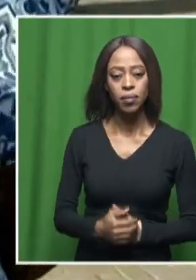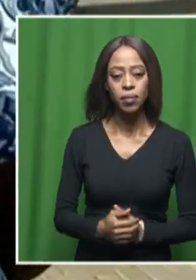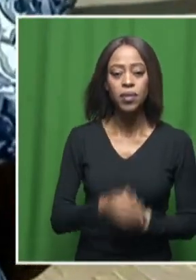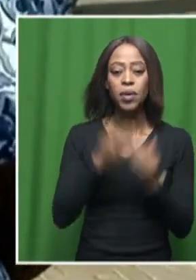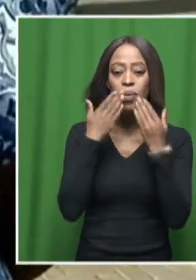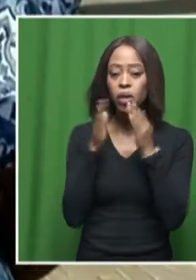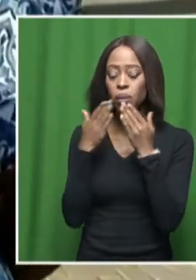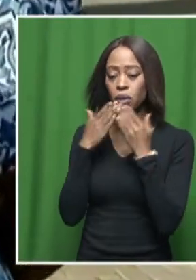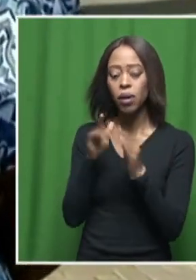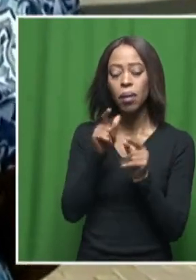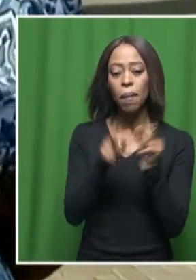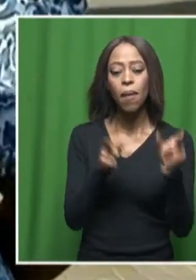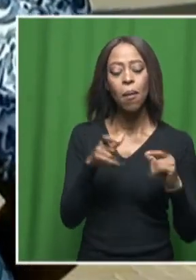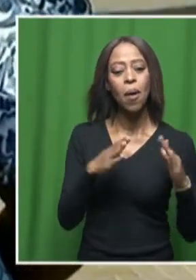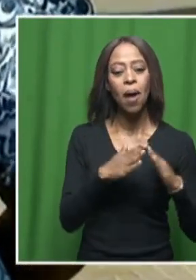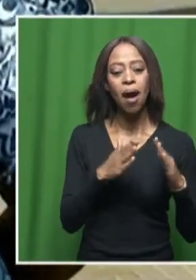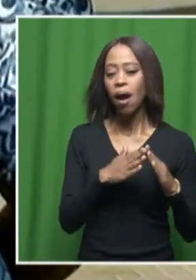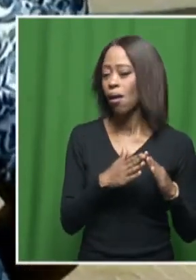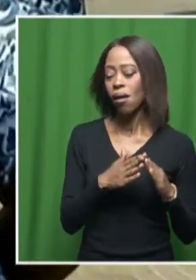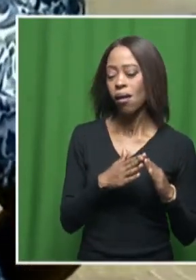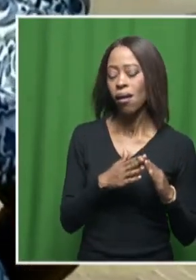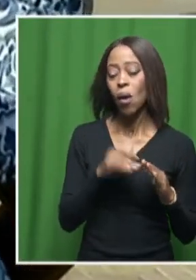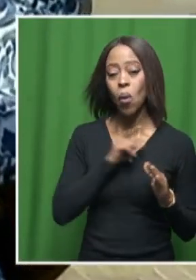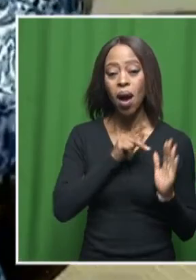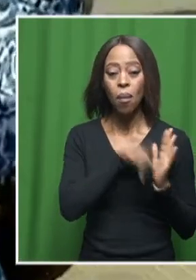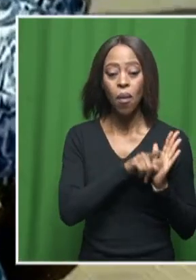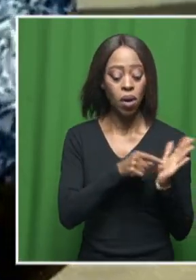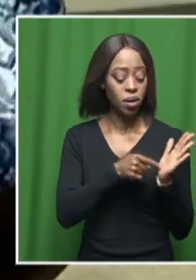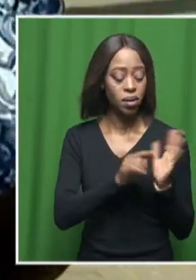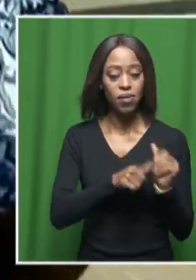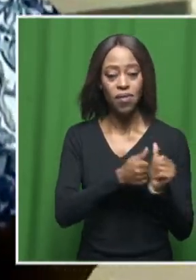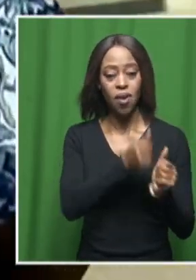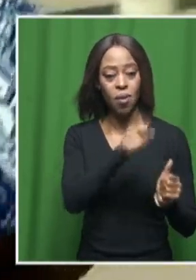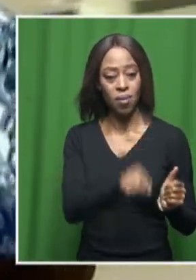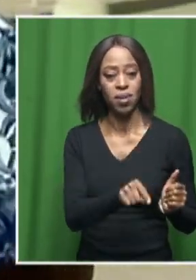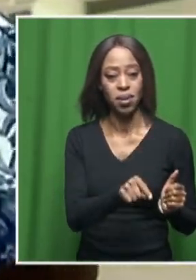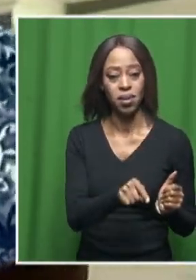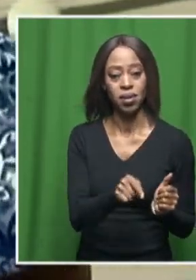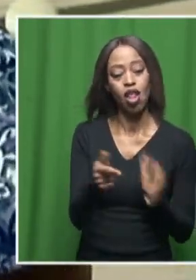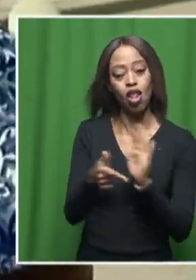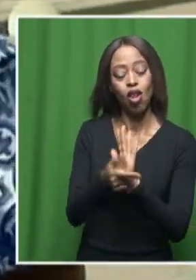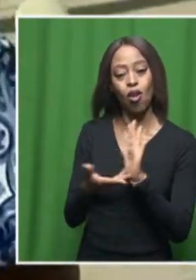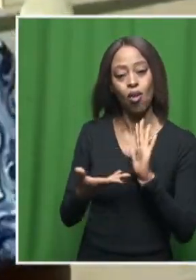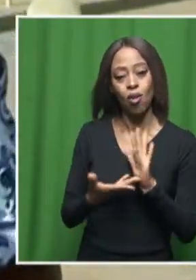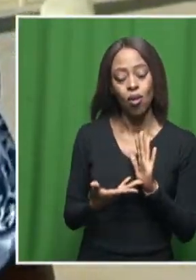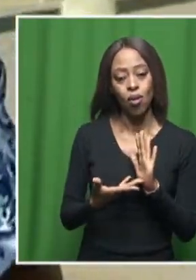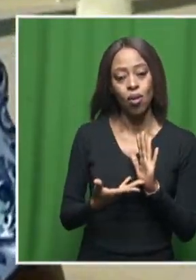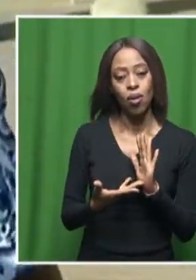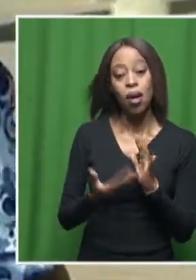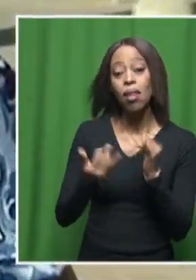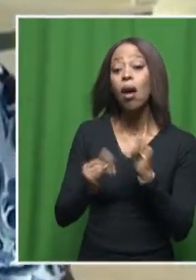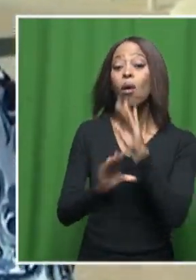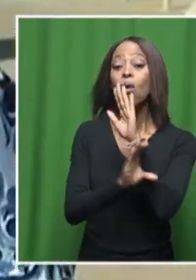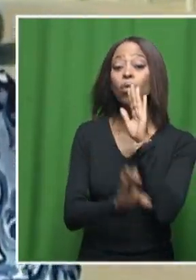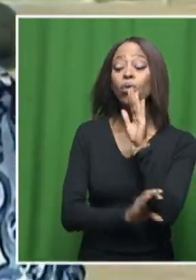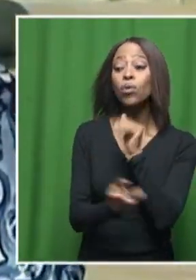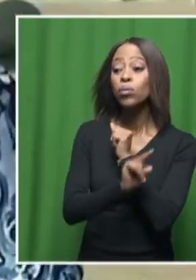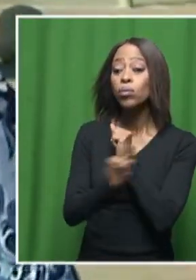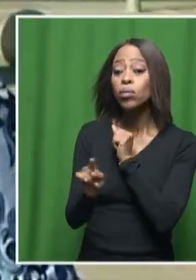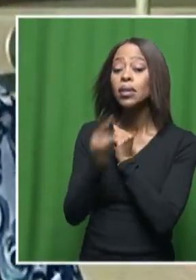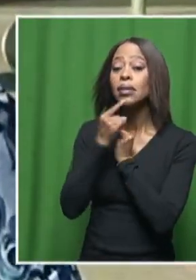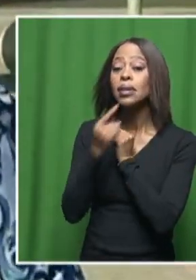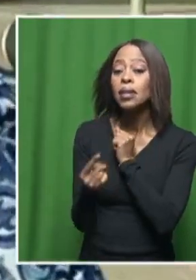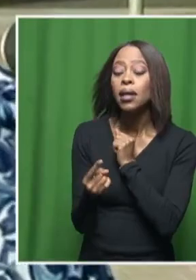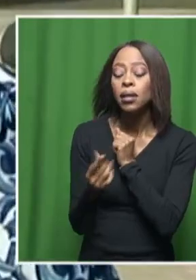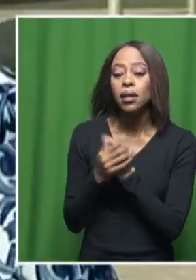people who do not qualify based on policy houses for free. It's the law. The Constitution says to us